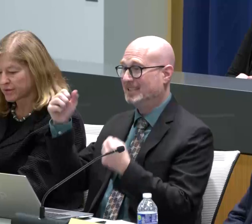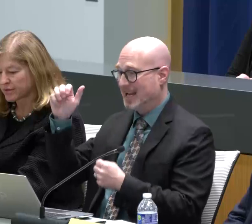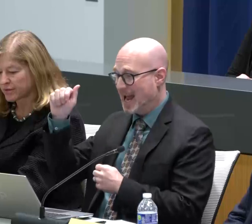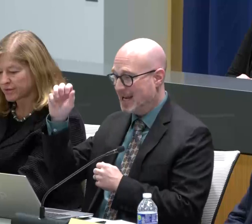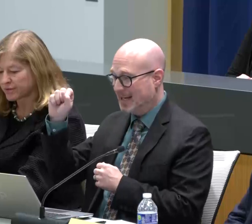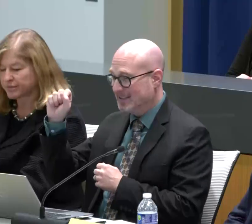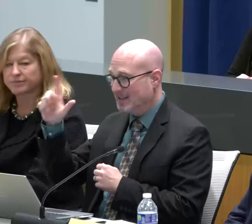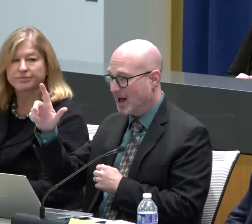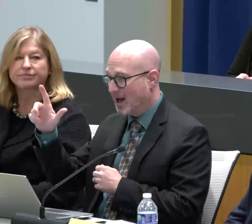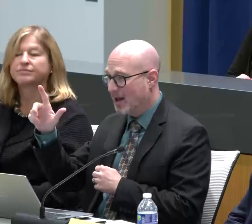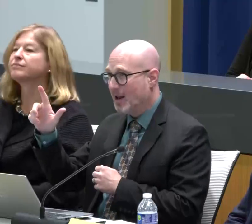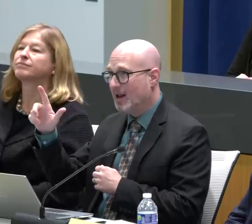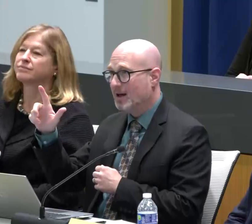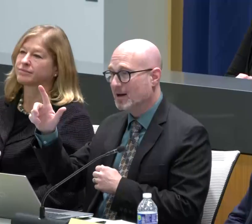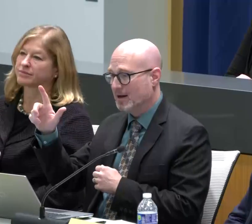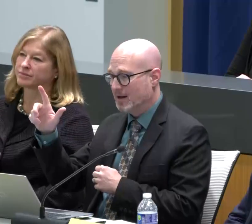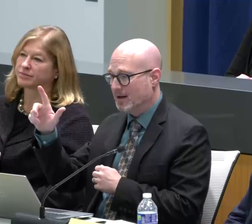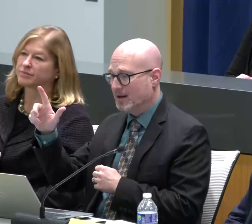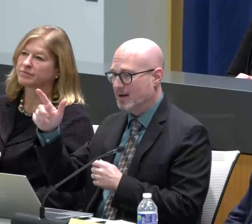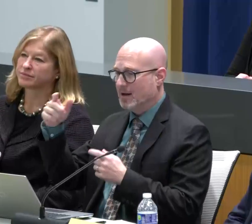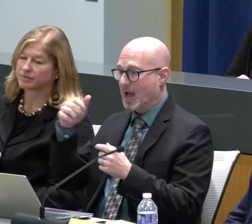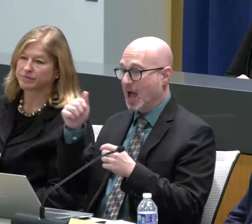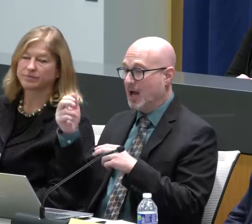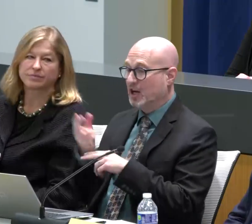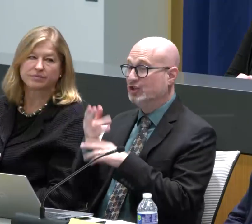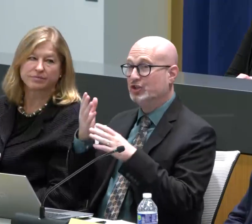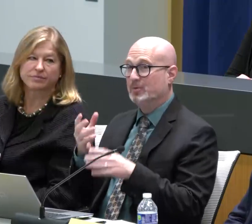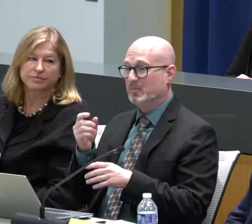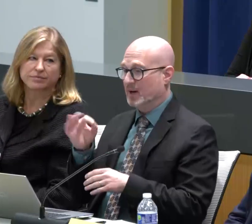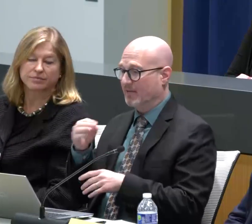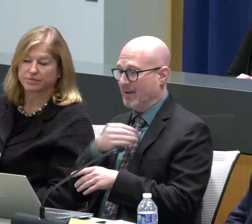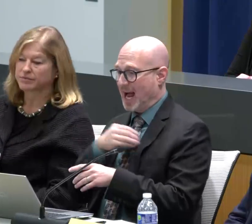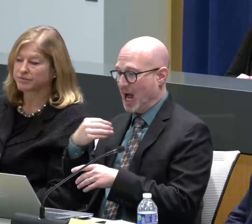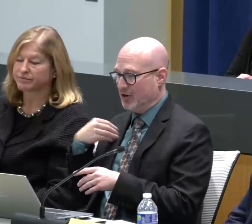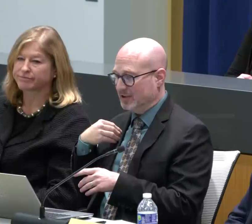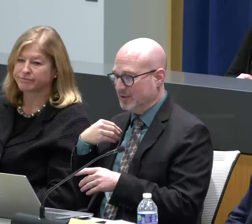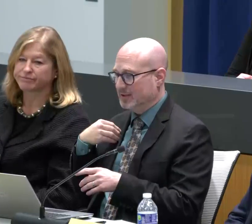For example, maybe signs ASL.